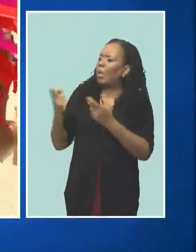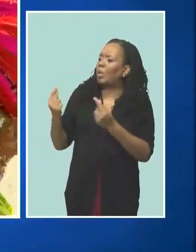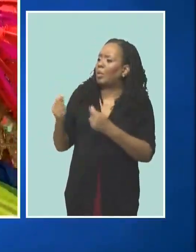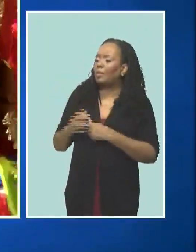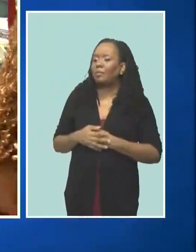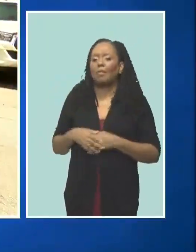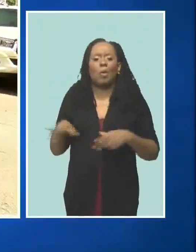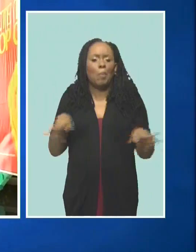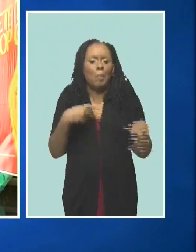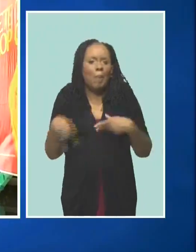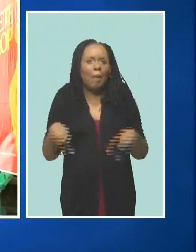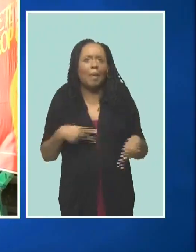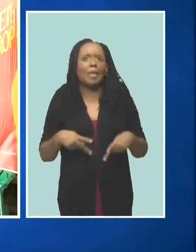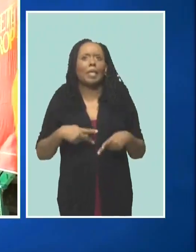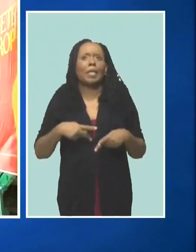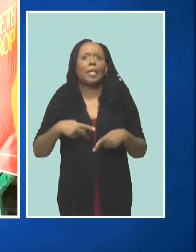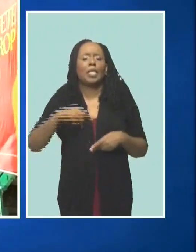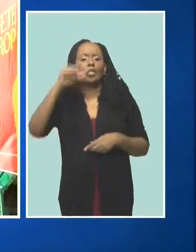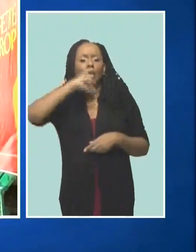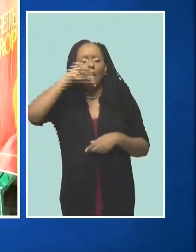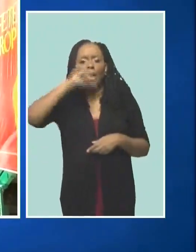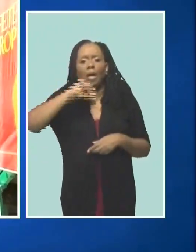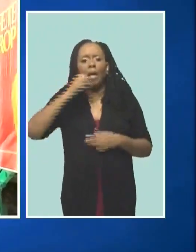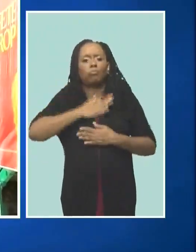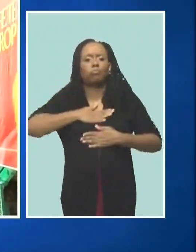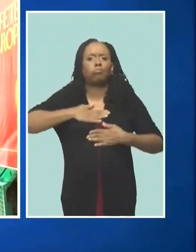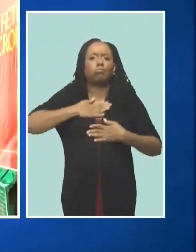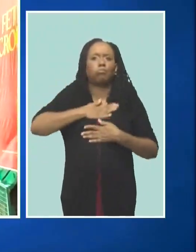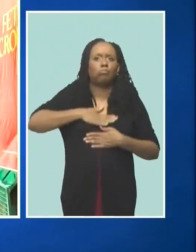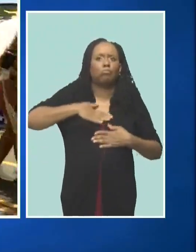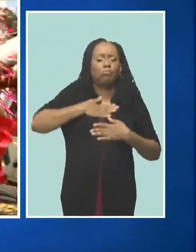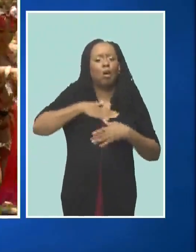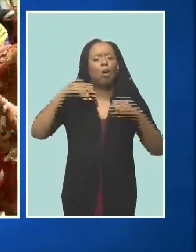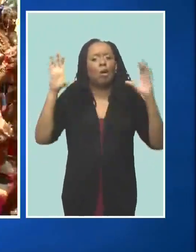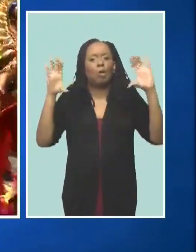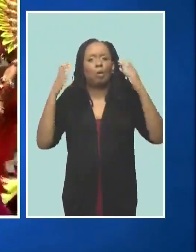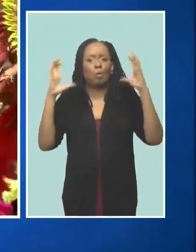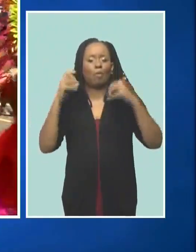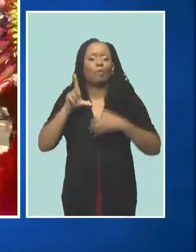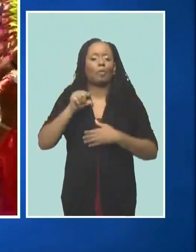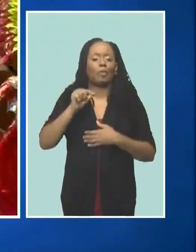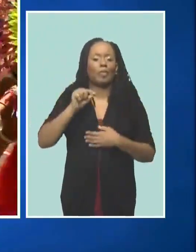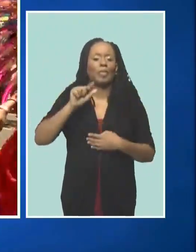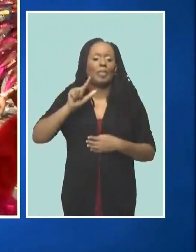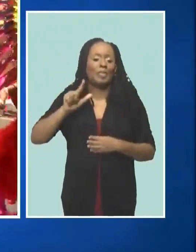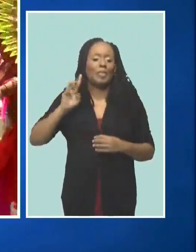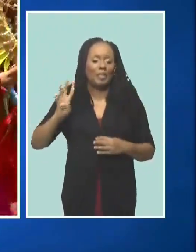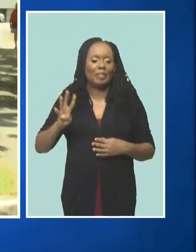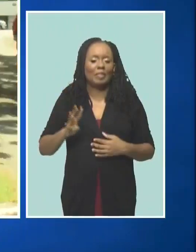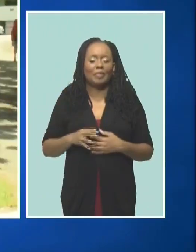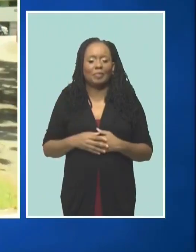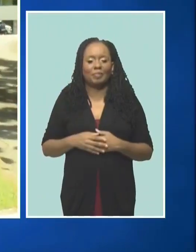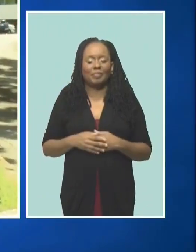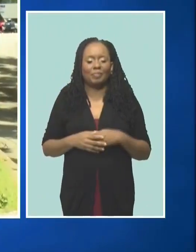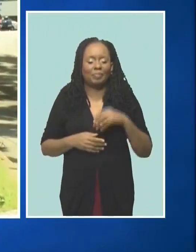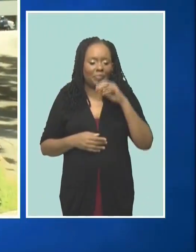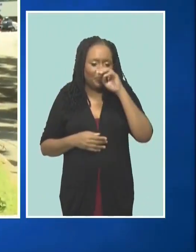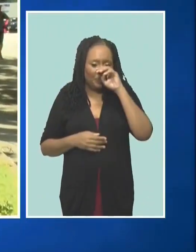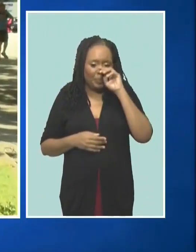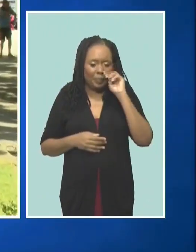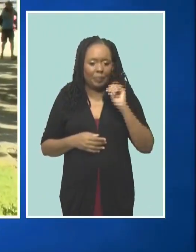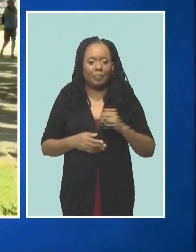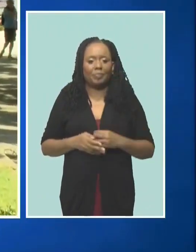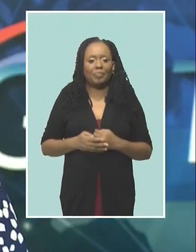Partying, drinking, and enjoying the rest of the day for Crop Over 2024. Trevor Thorpe, CBC News.